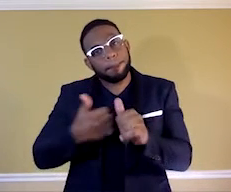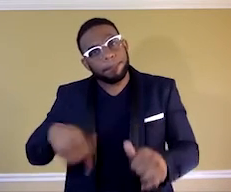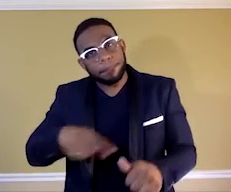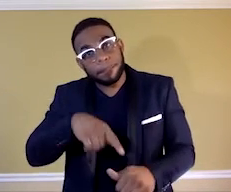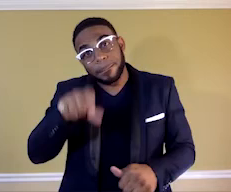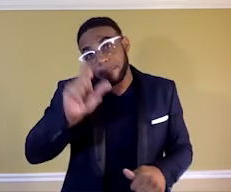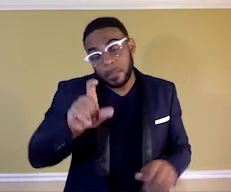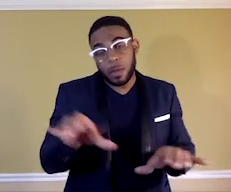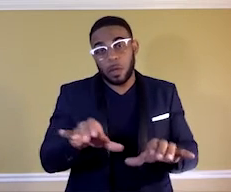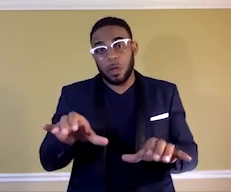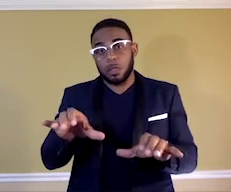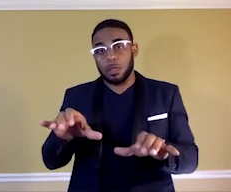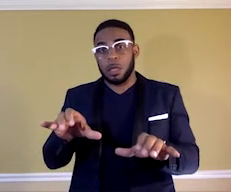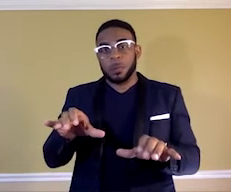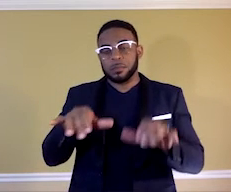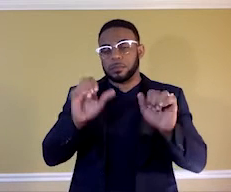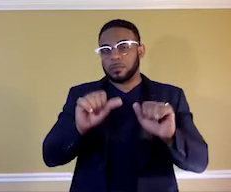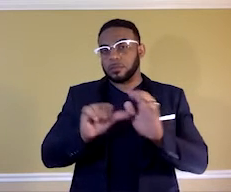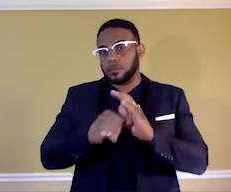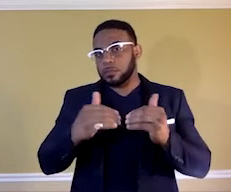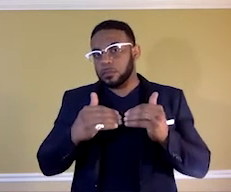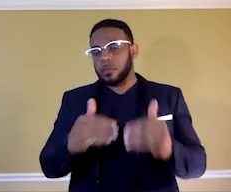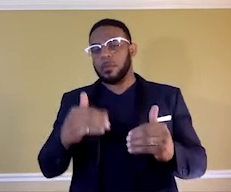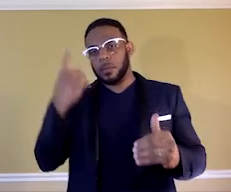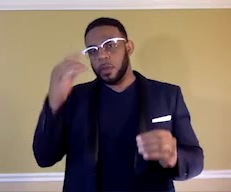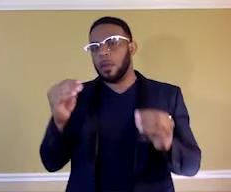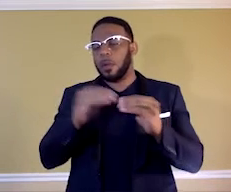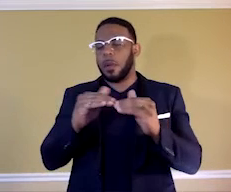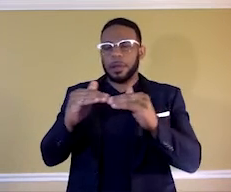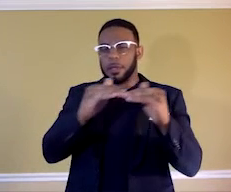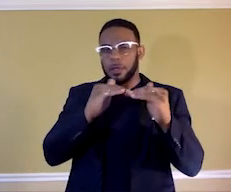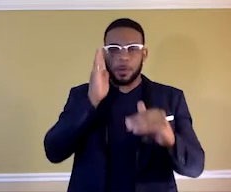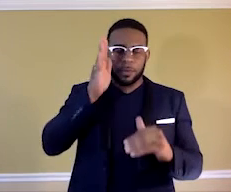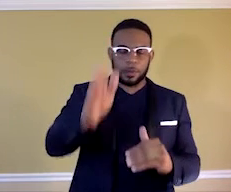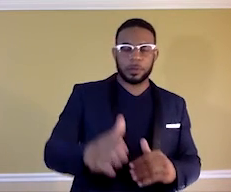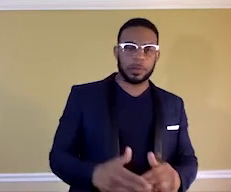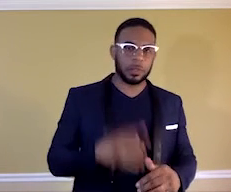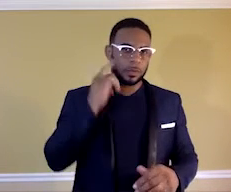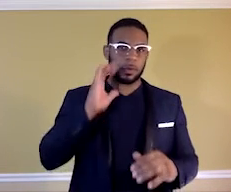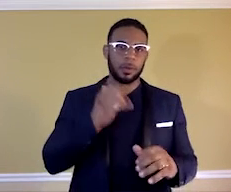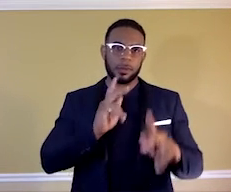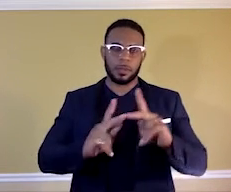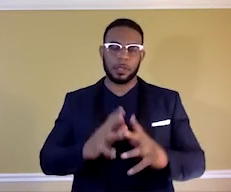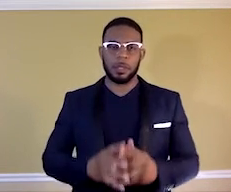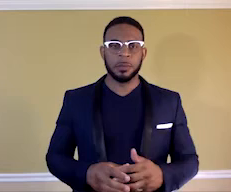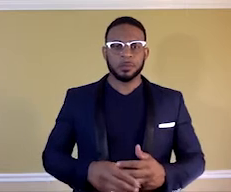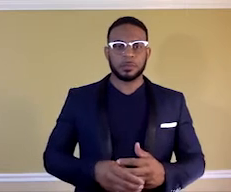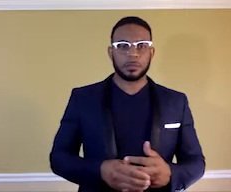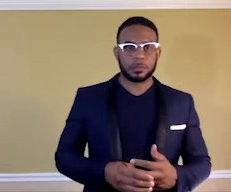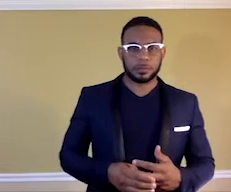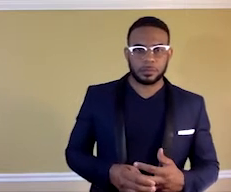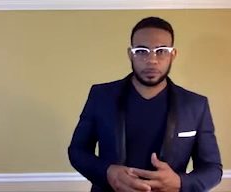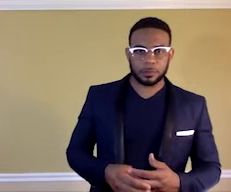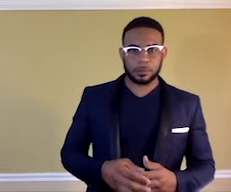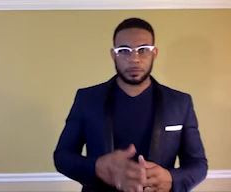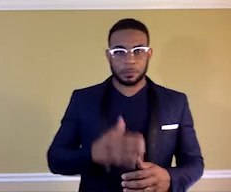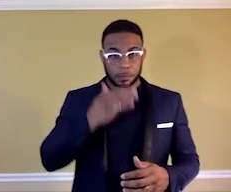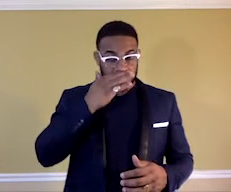us needs to do in order to push forward for a more equitable future for our people.